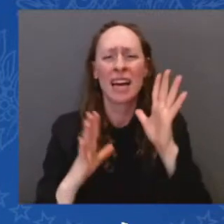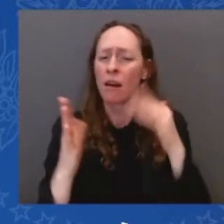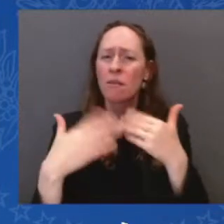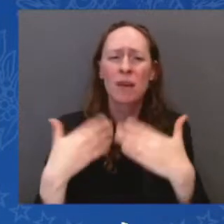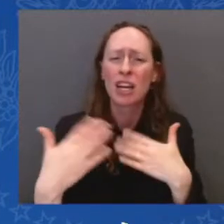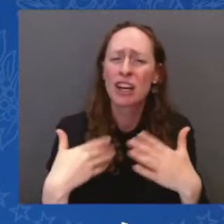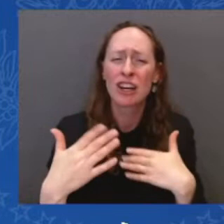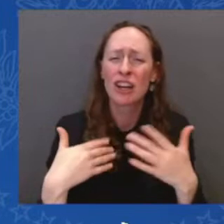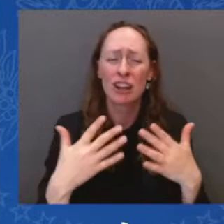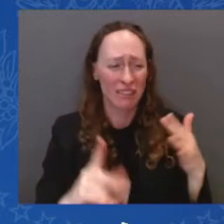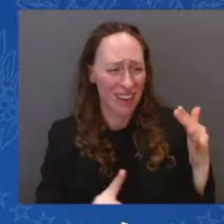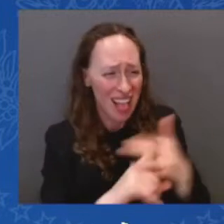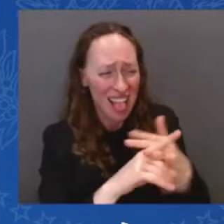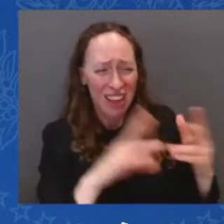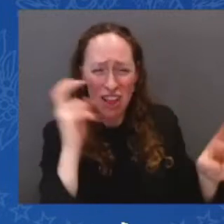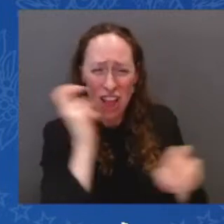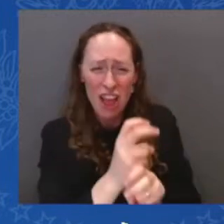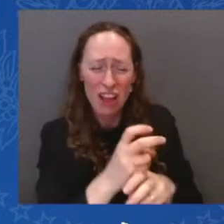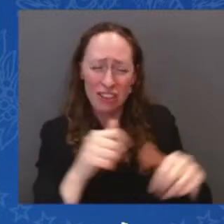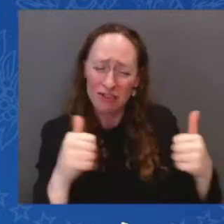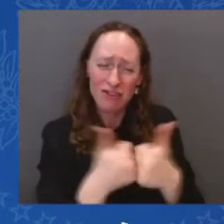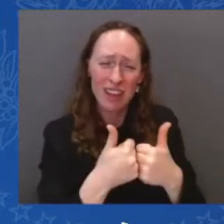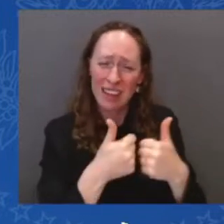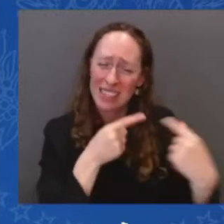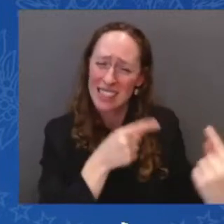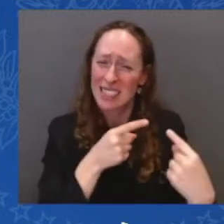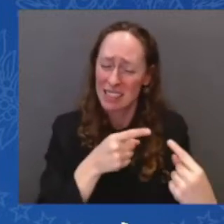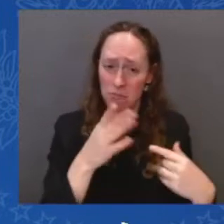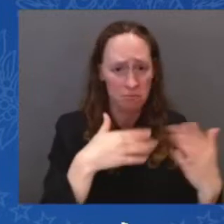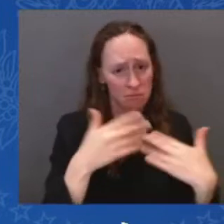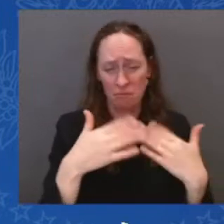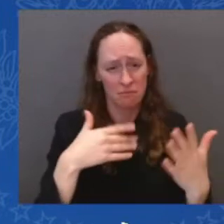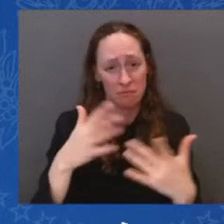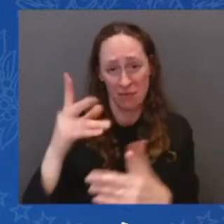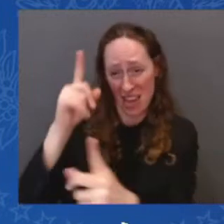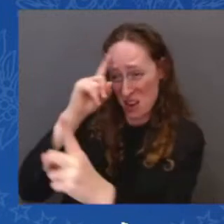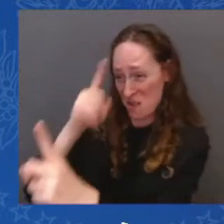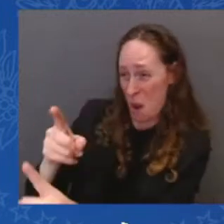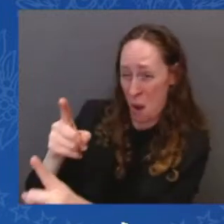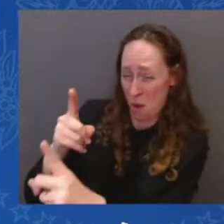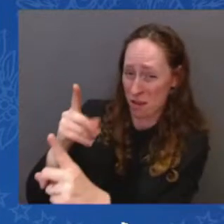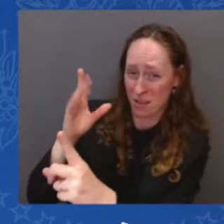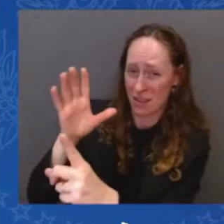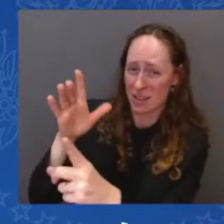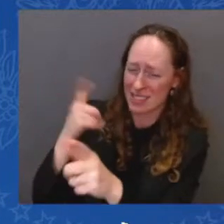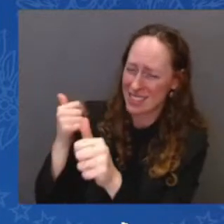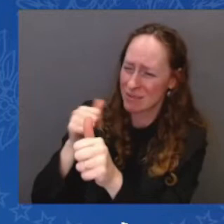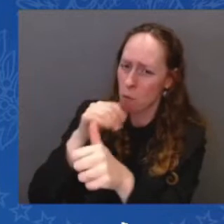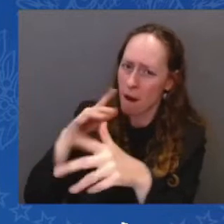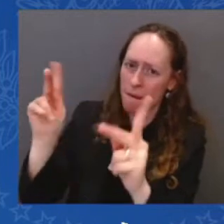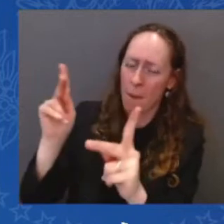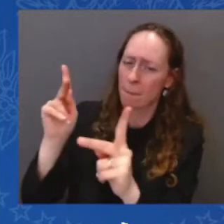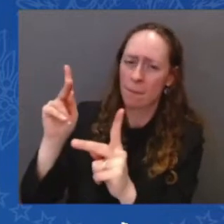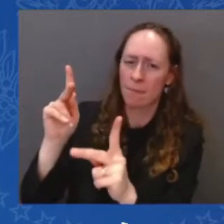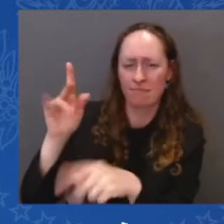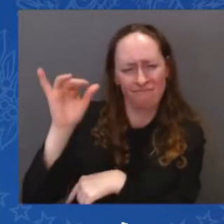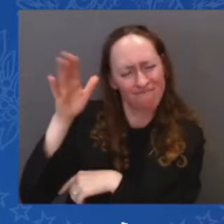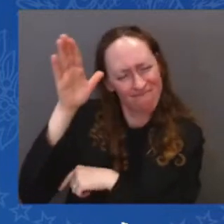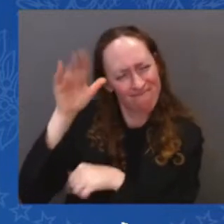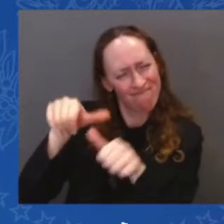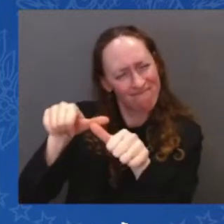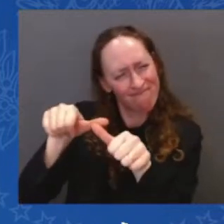must accomplish your mission. You have to drive on. You have to be resilient. You have to keep moving